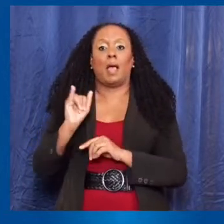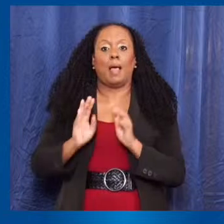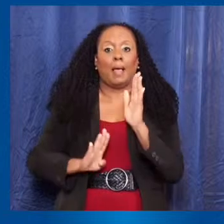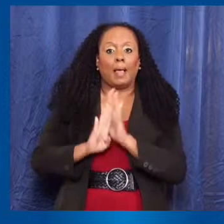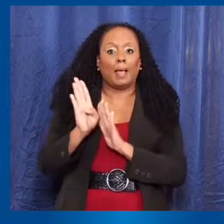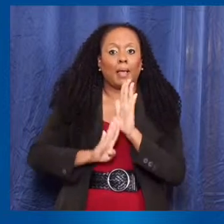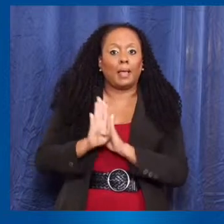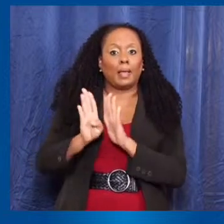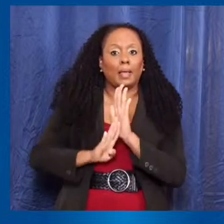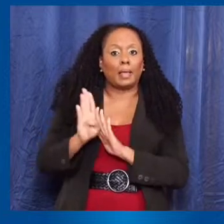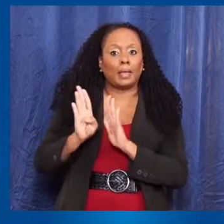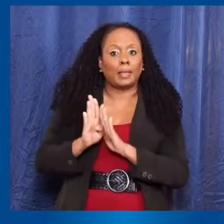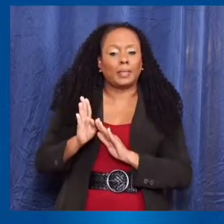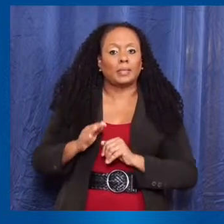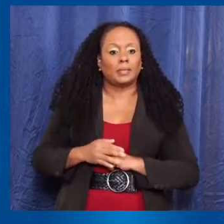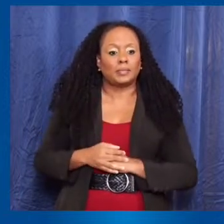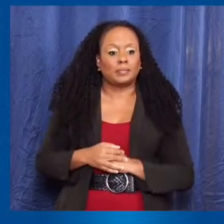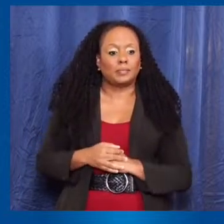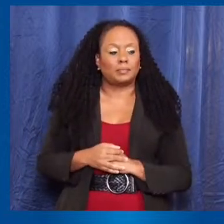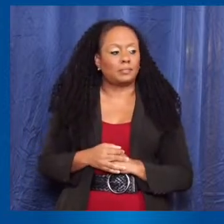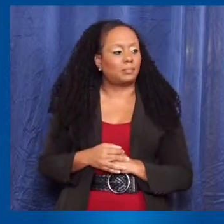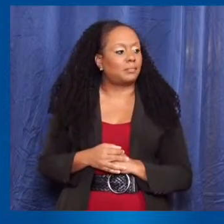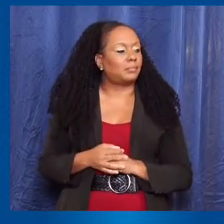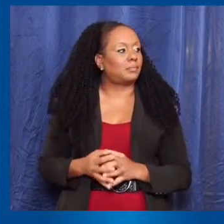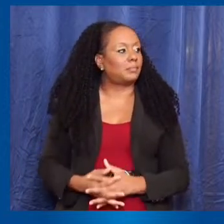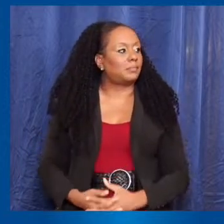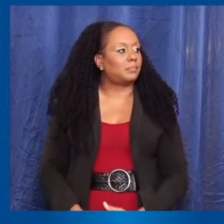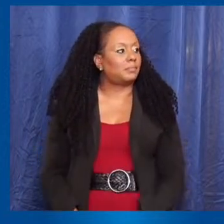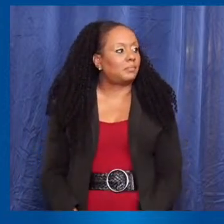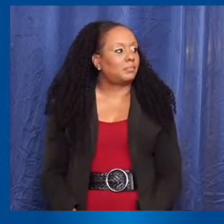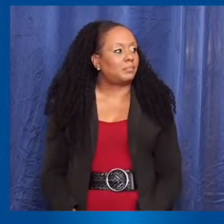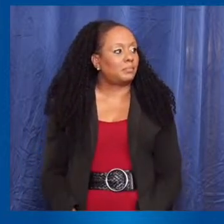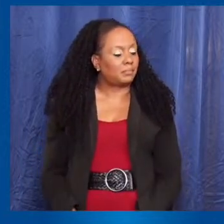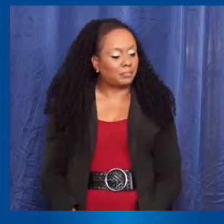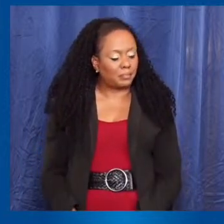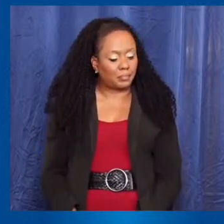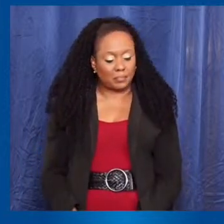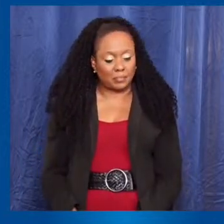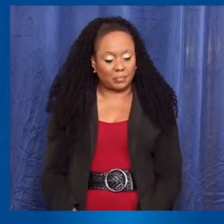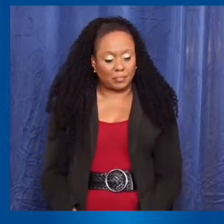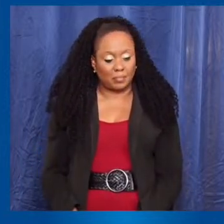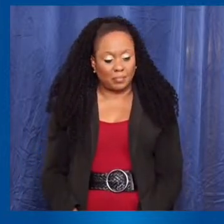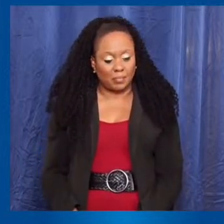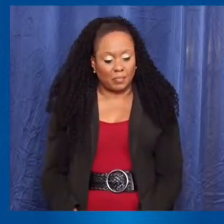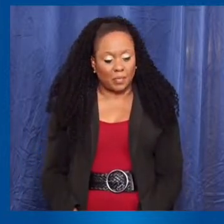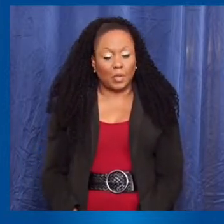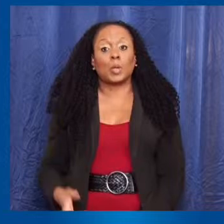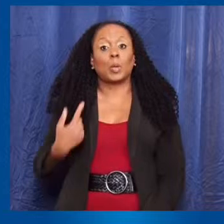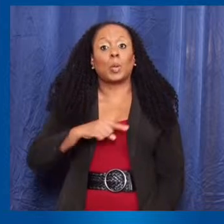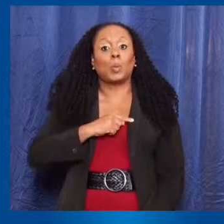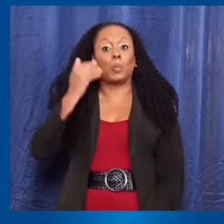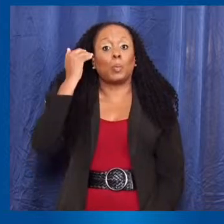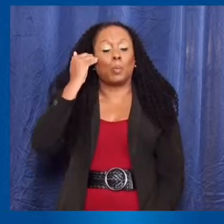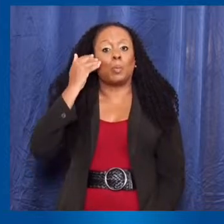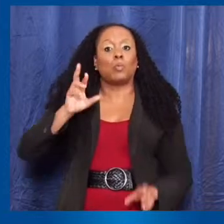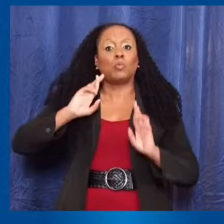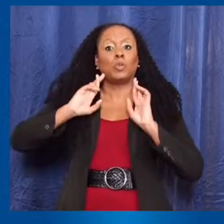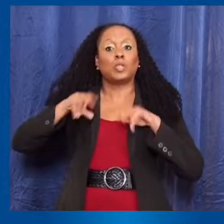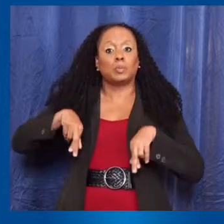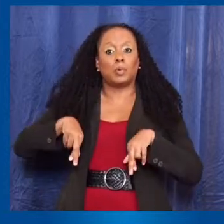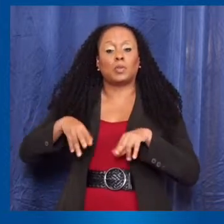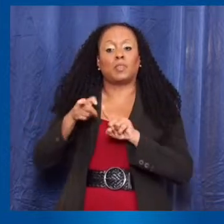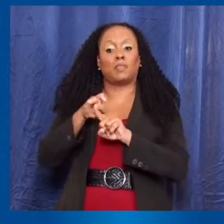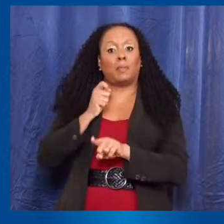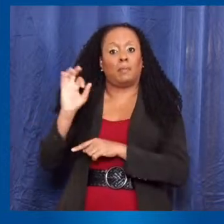at COP27. I could also evoke the response that France and, of course, the